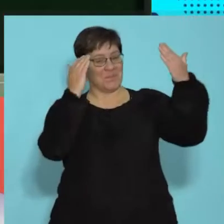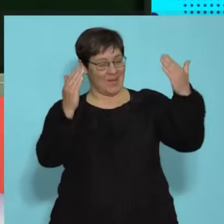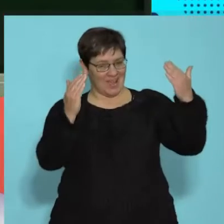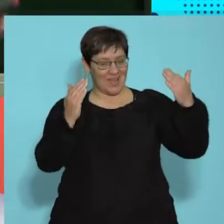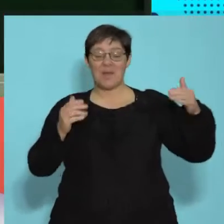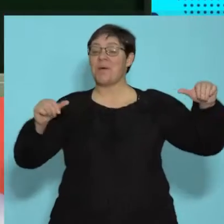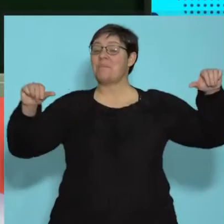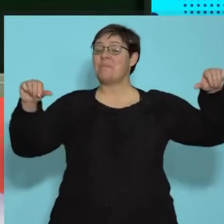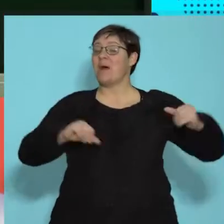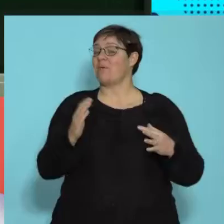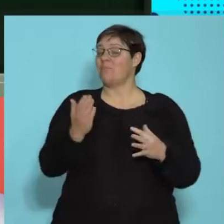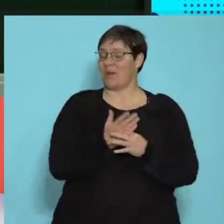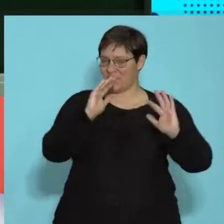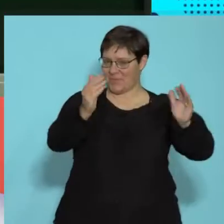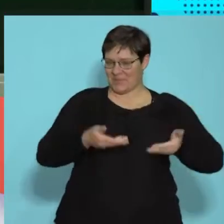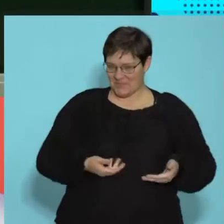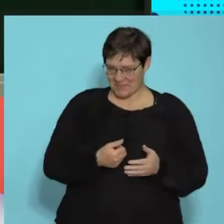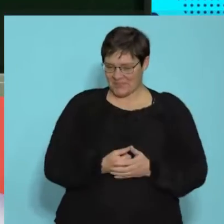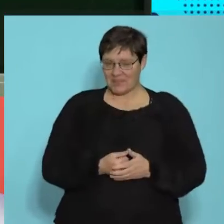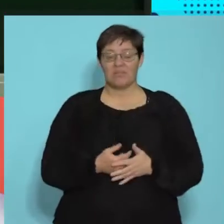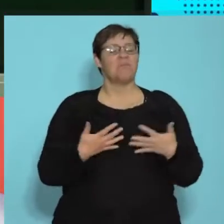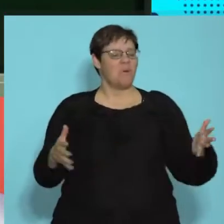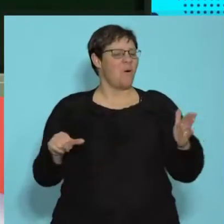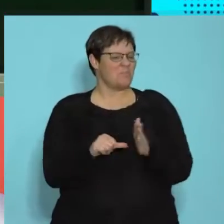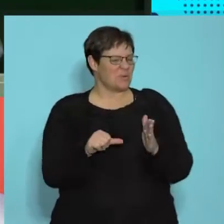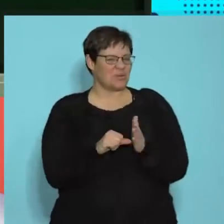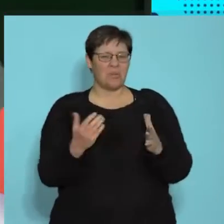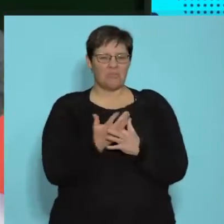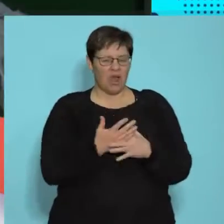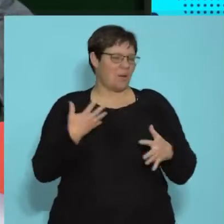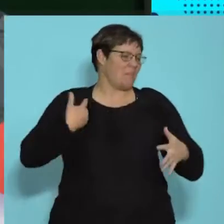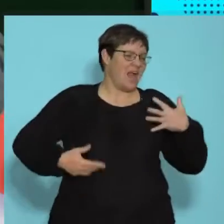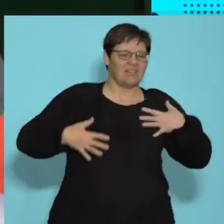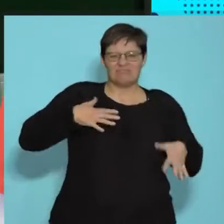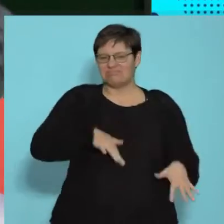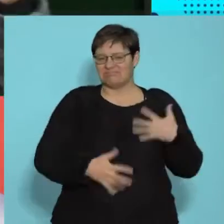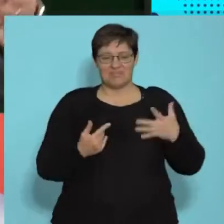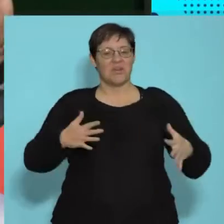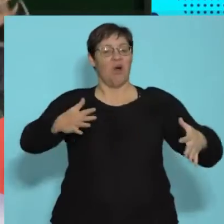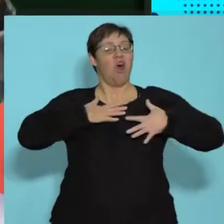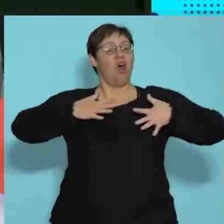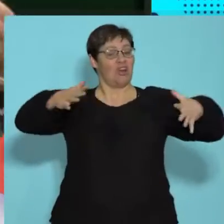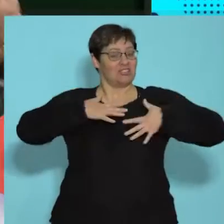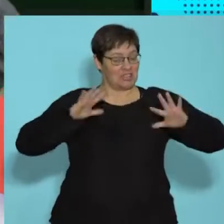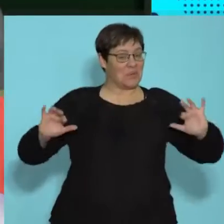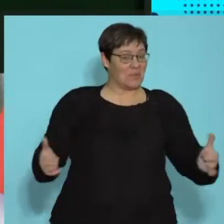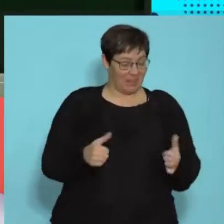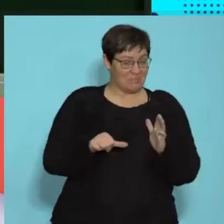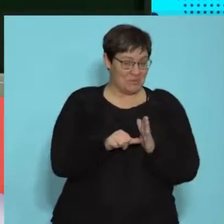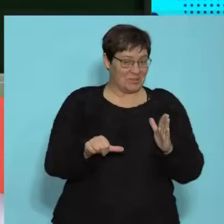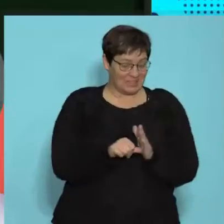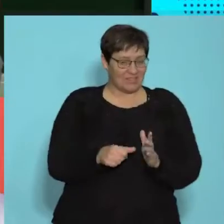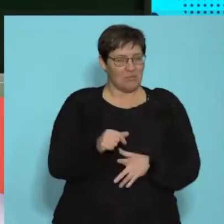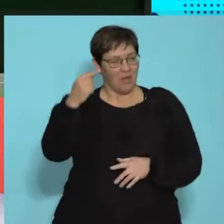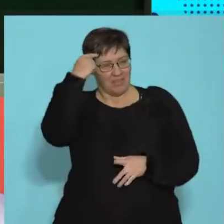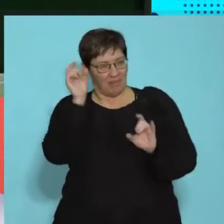Welcome, guys. Welcome back from that break that we have. As I said, most important, the break just gets the blood flowing and the oxygen in, all